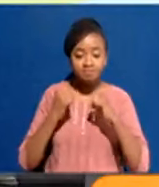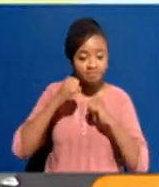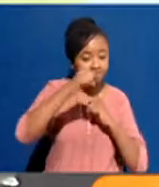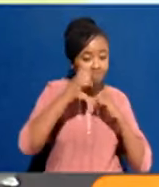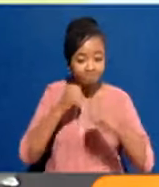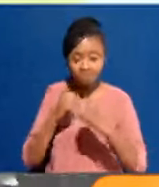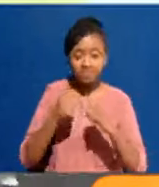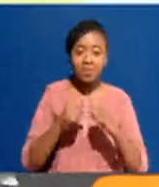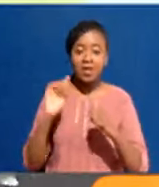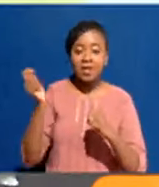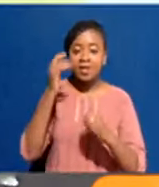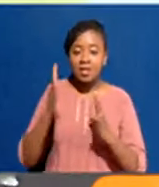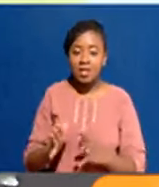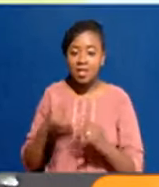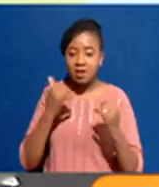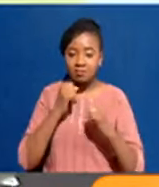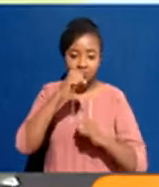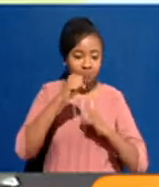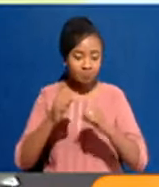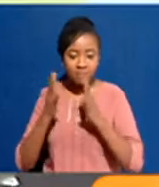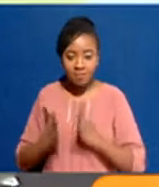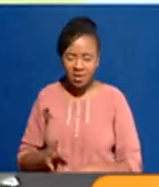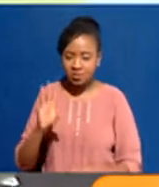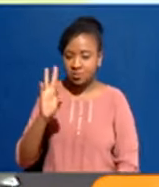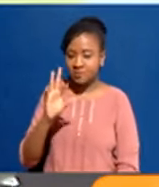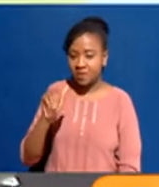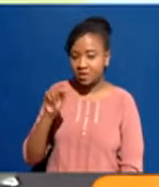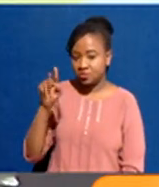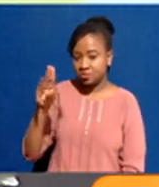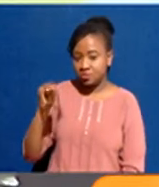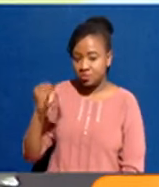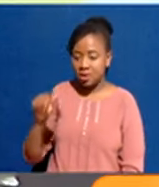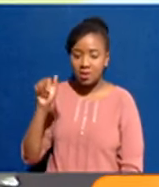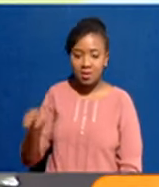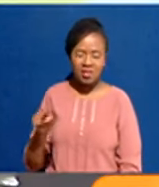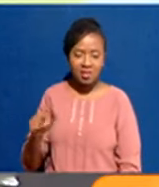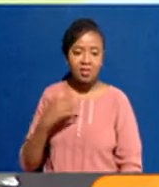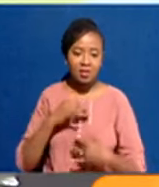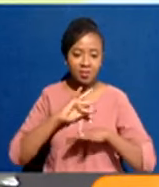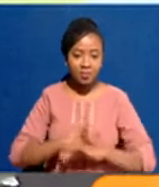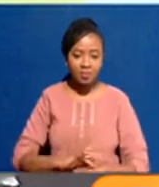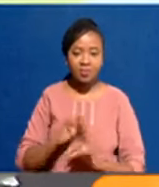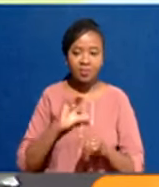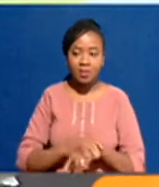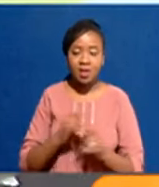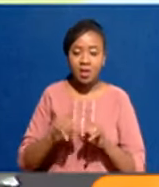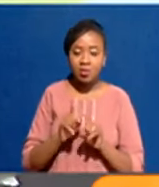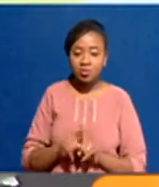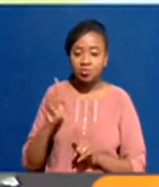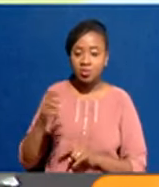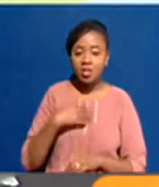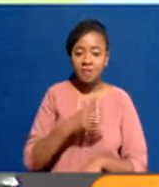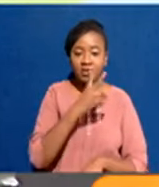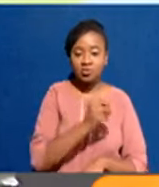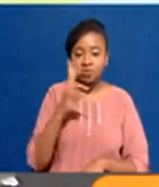Kenyan boxer Fatuma Zarika is back in the ring after a break of more than 2 years. Zarika last had a professional bout in